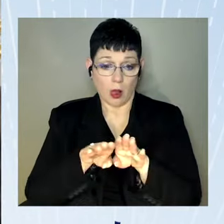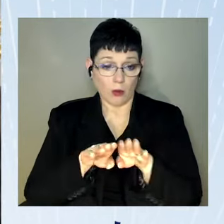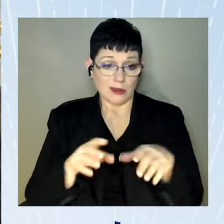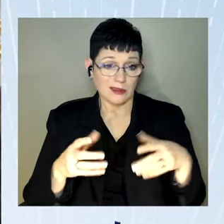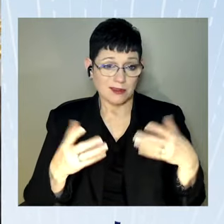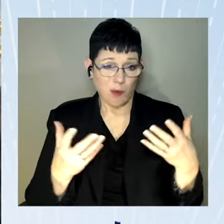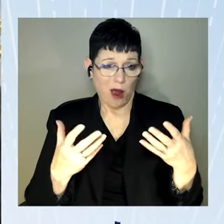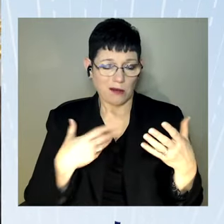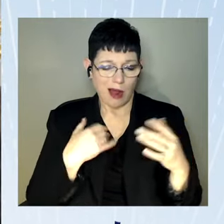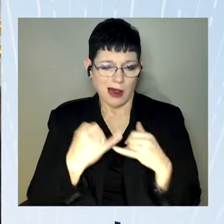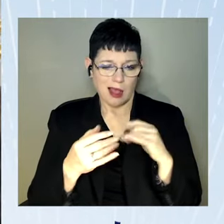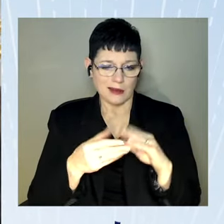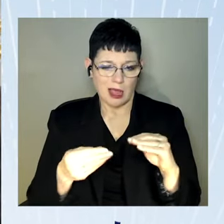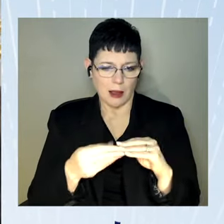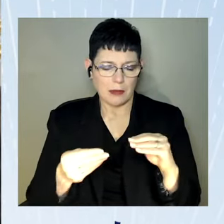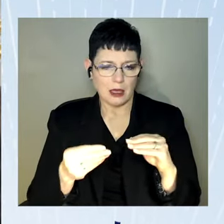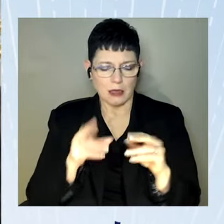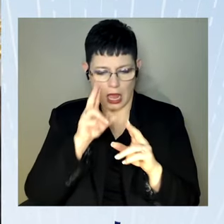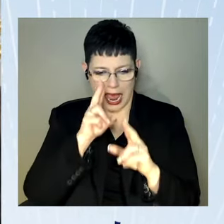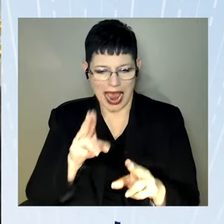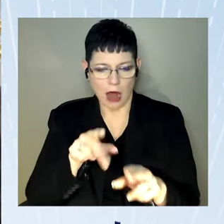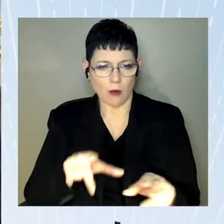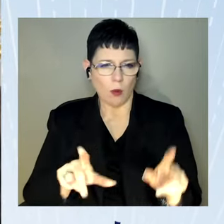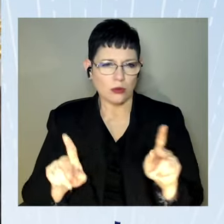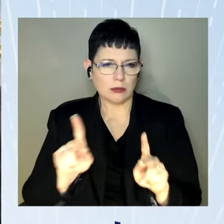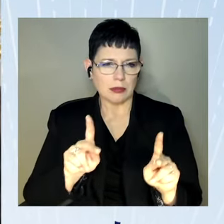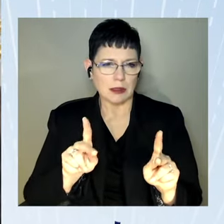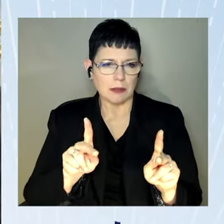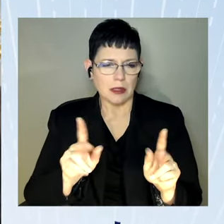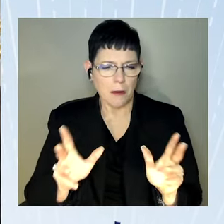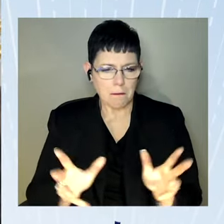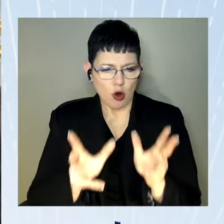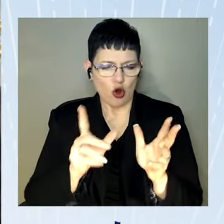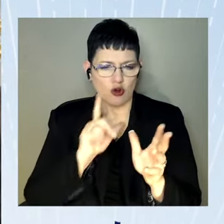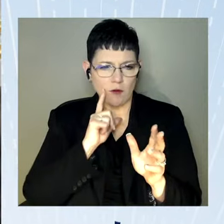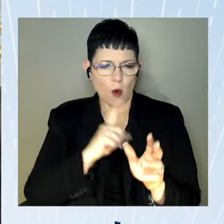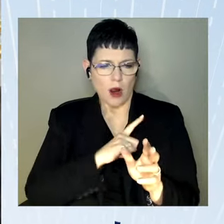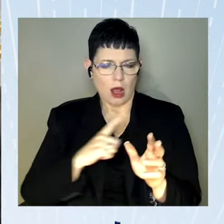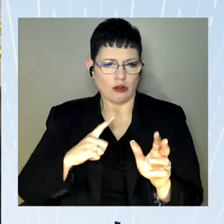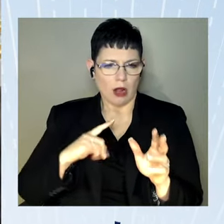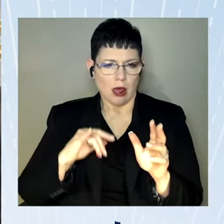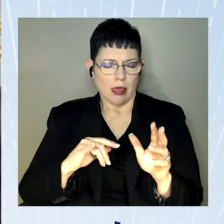caregivers' selfless dedication and continue pushing for legislation that makes them feel seen,